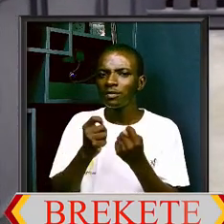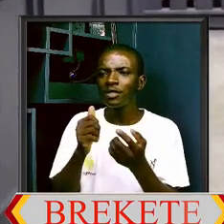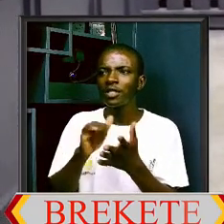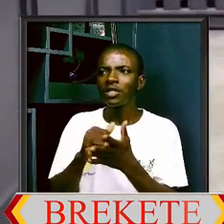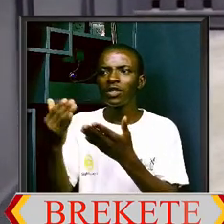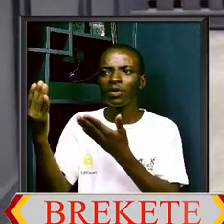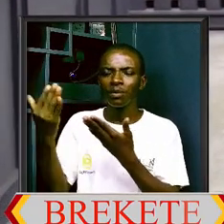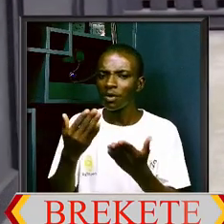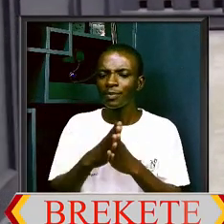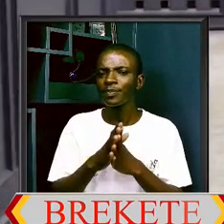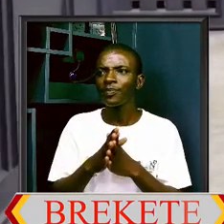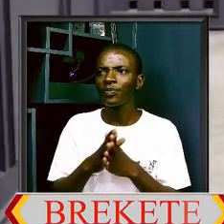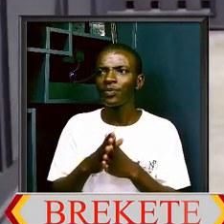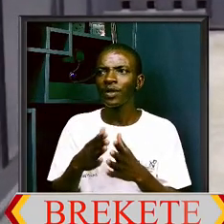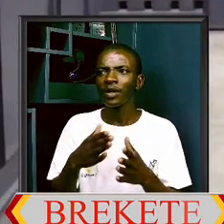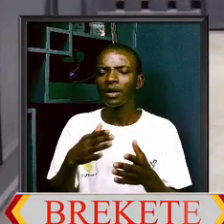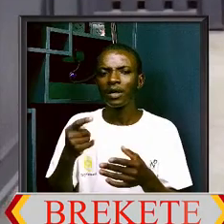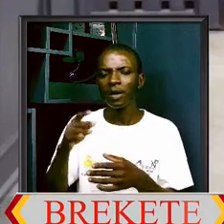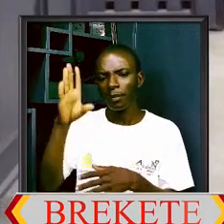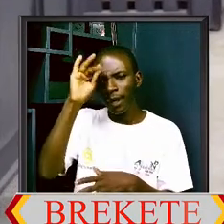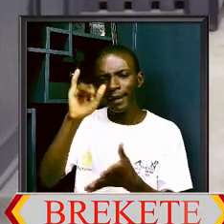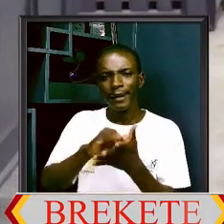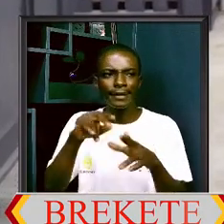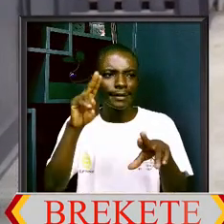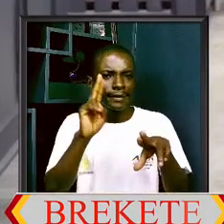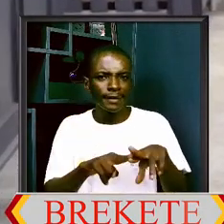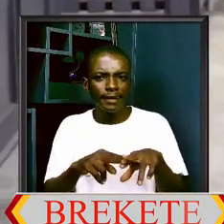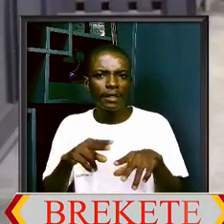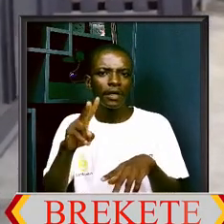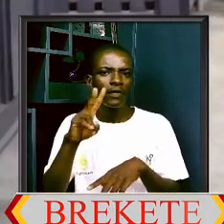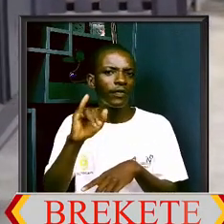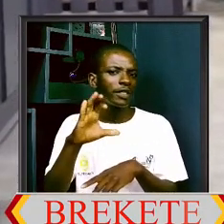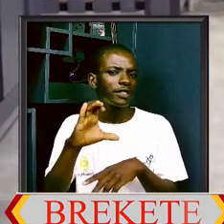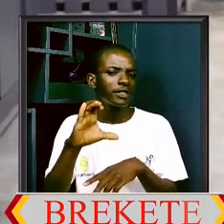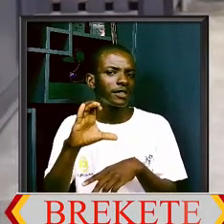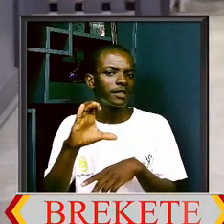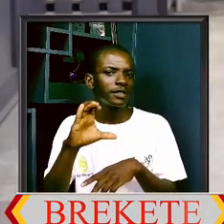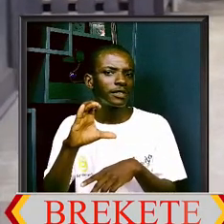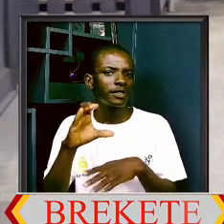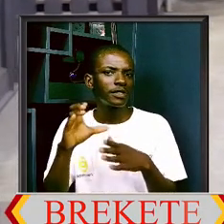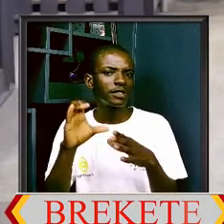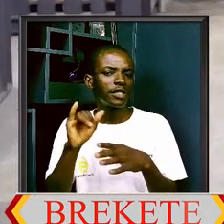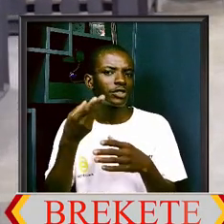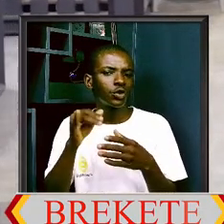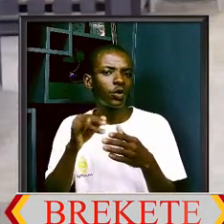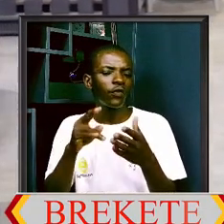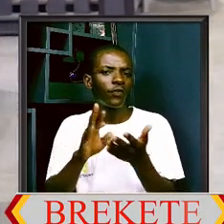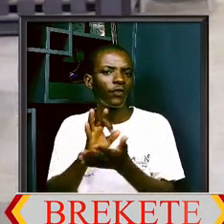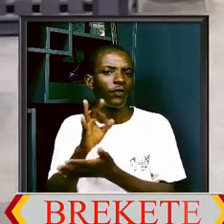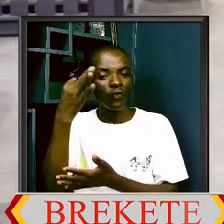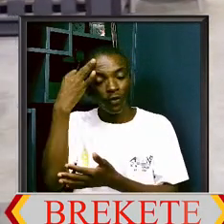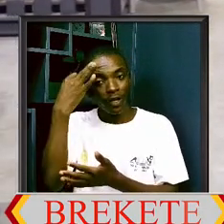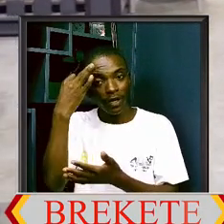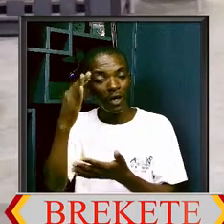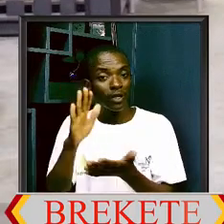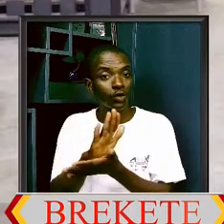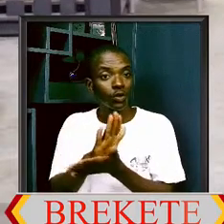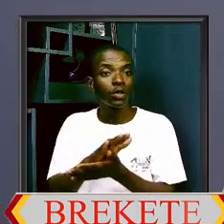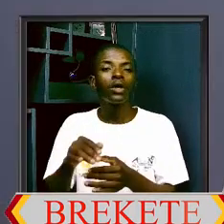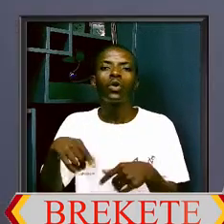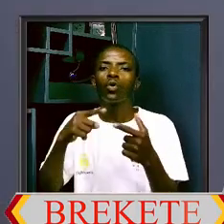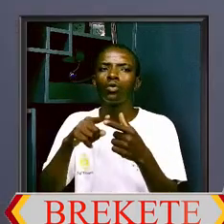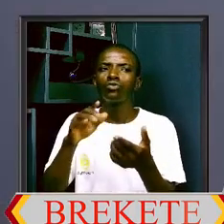you sir um the man way sit down now the vice Chancellor of federal University lo you go school where